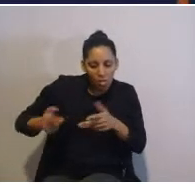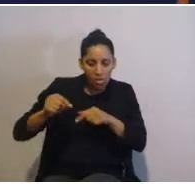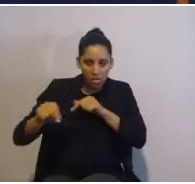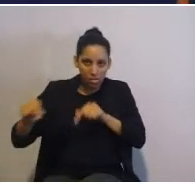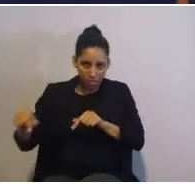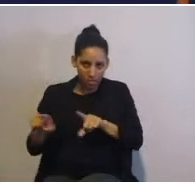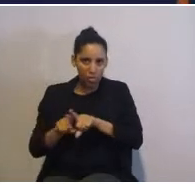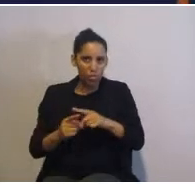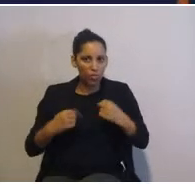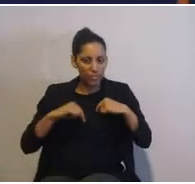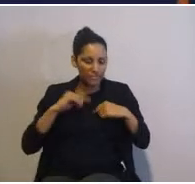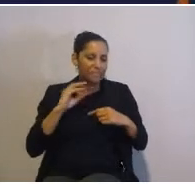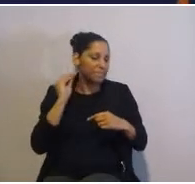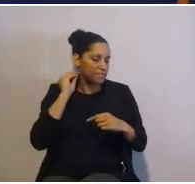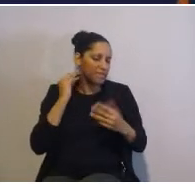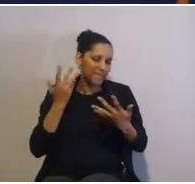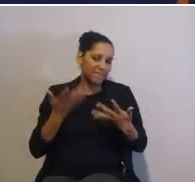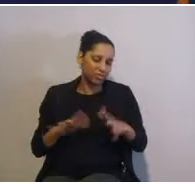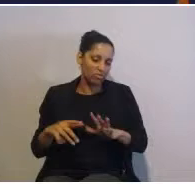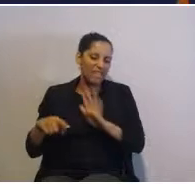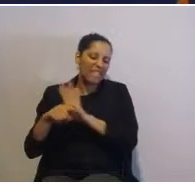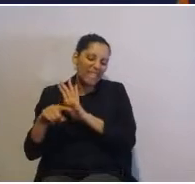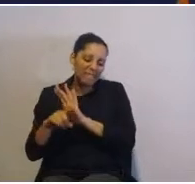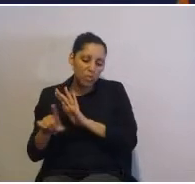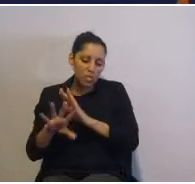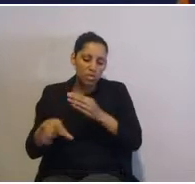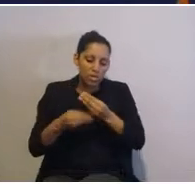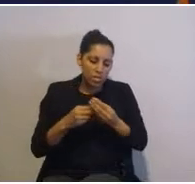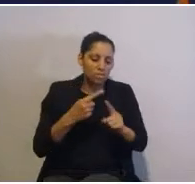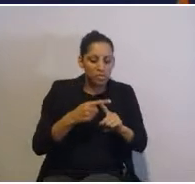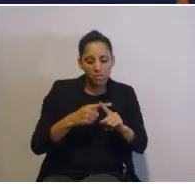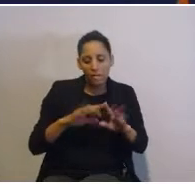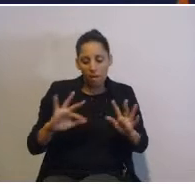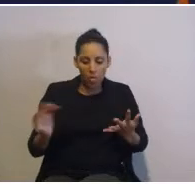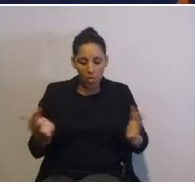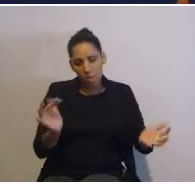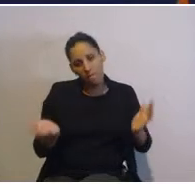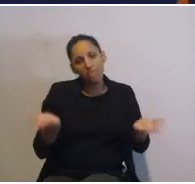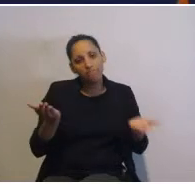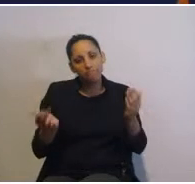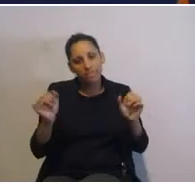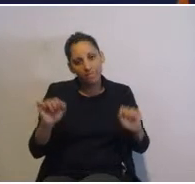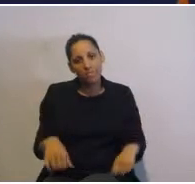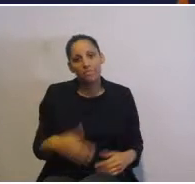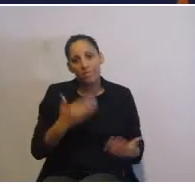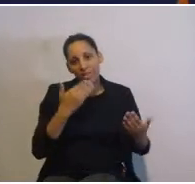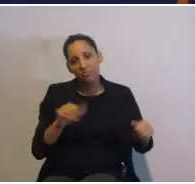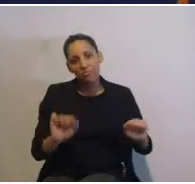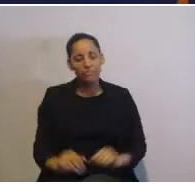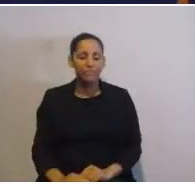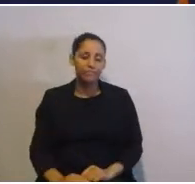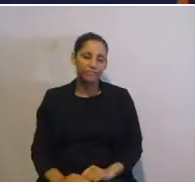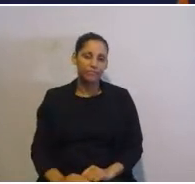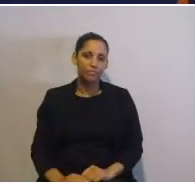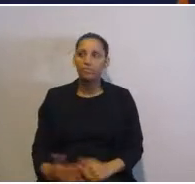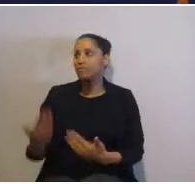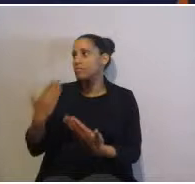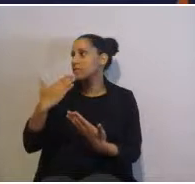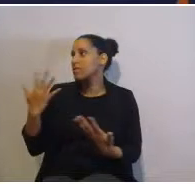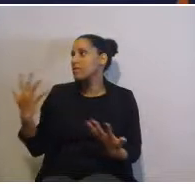we do take that into consideration when we do our sales forecast. Thank you, Chair. Thank you very